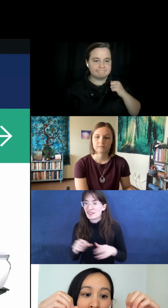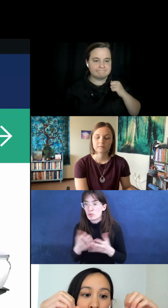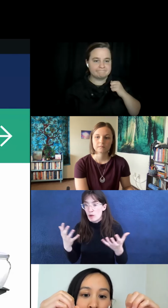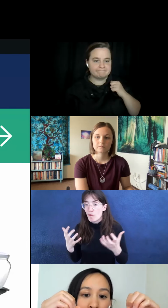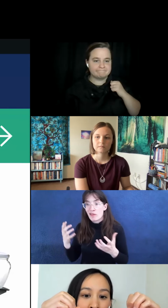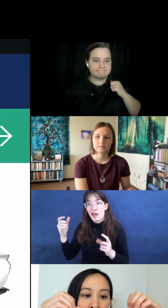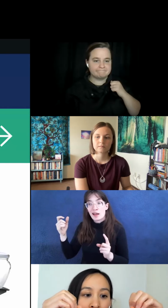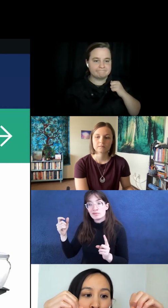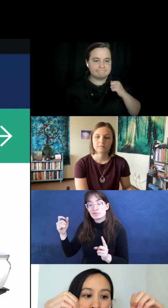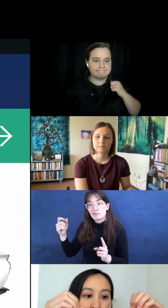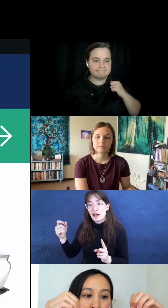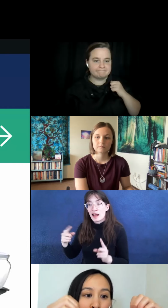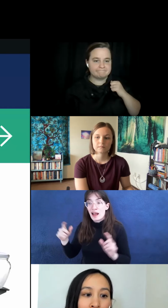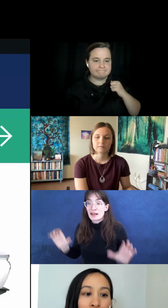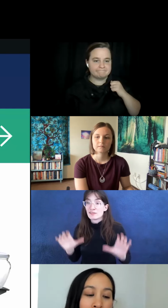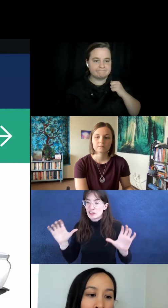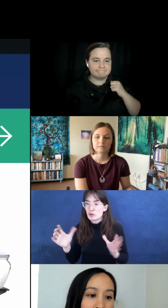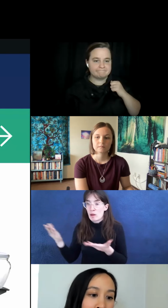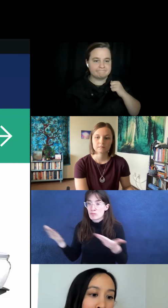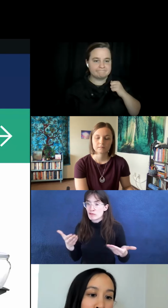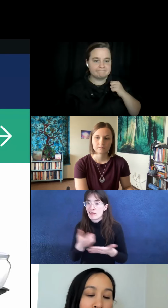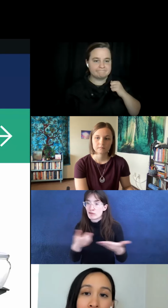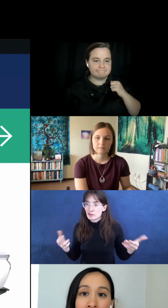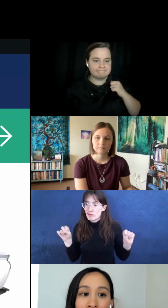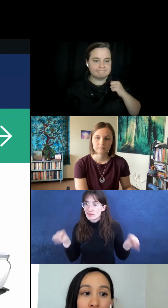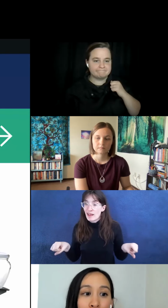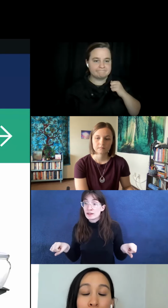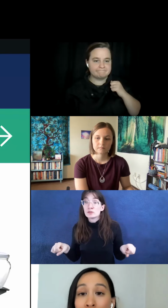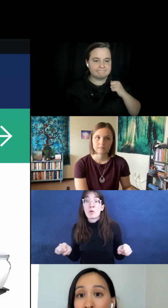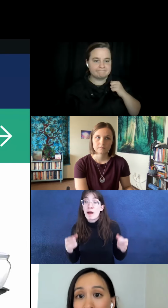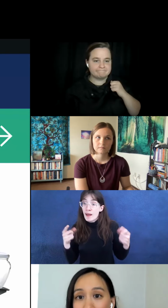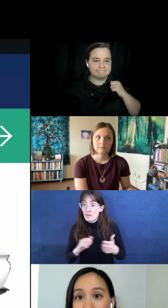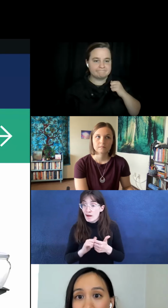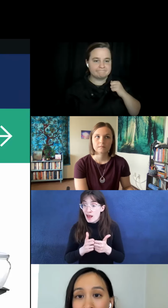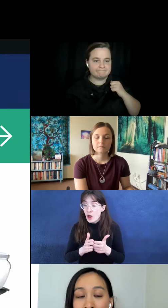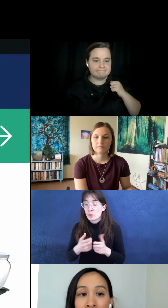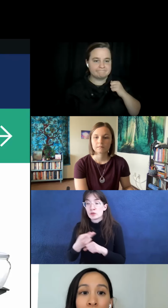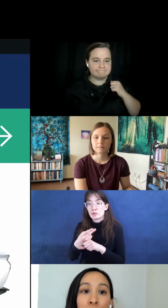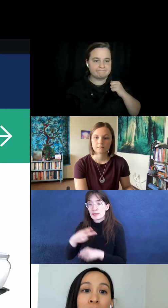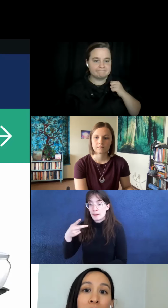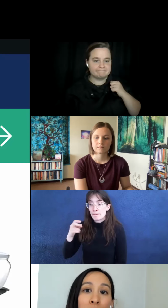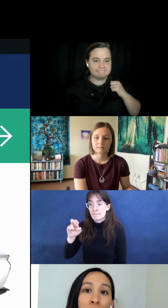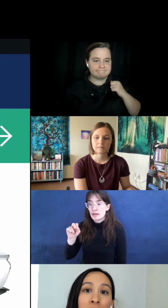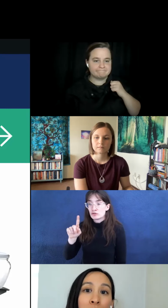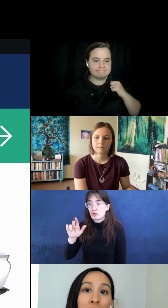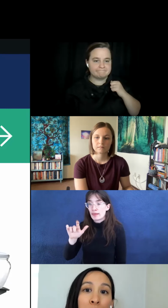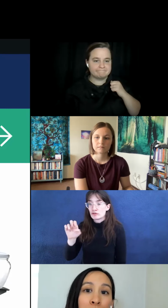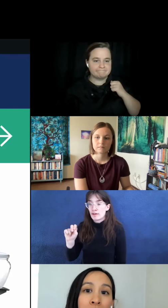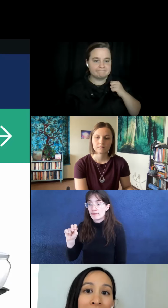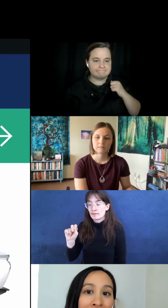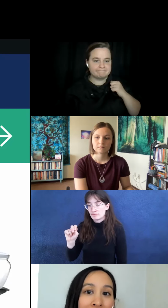that grounding. So the way that can happen is through pendulation. So we need to, in a